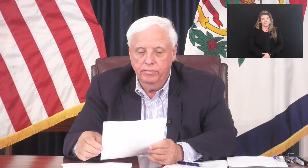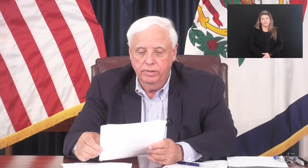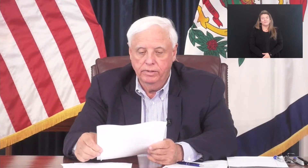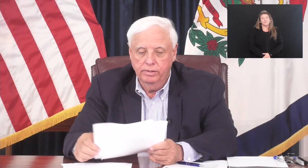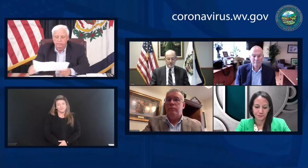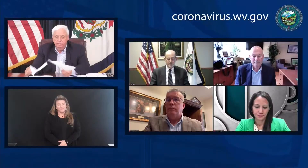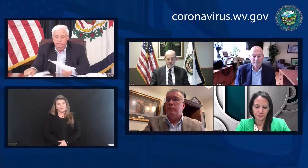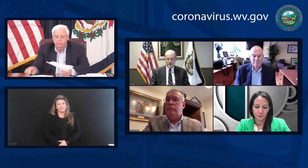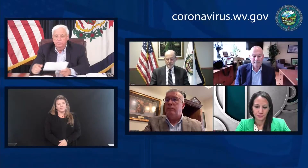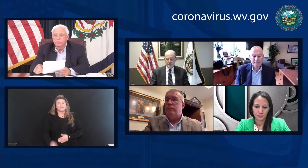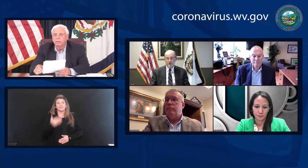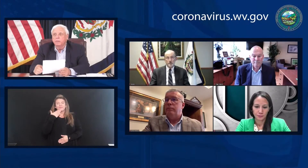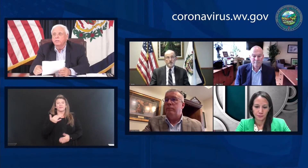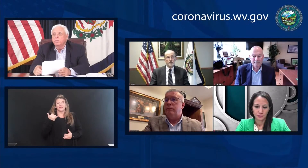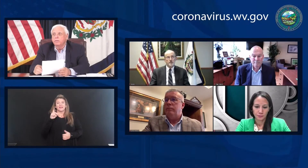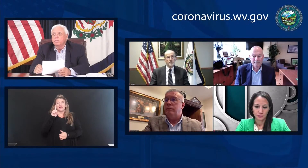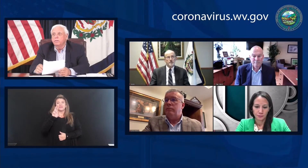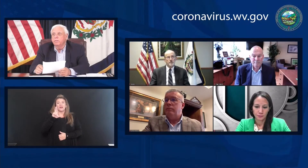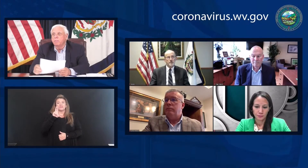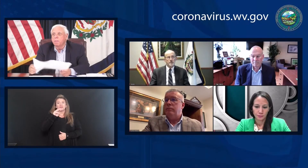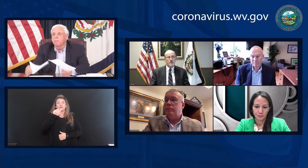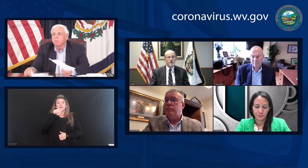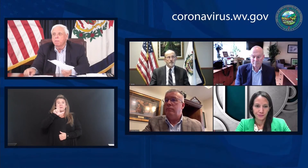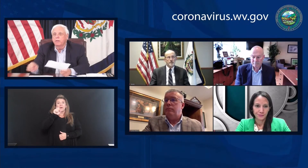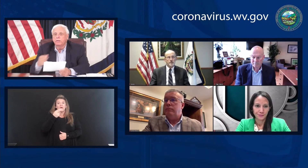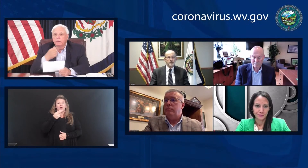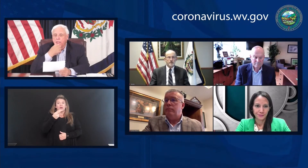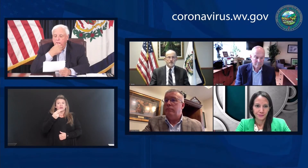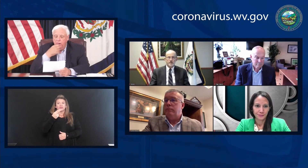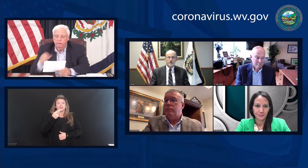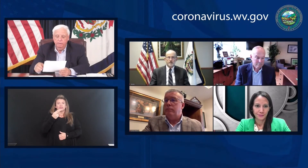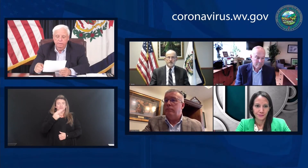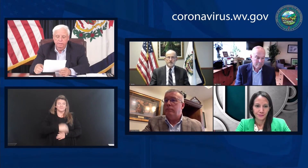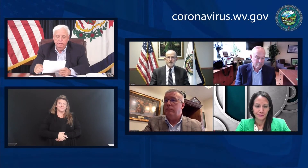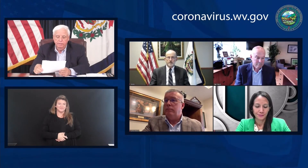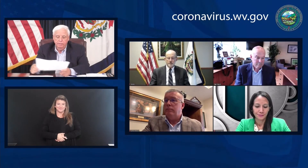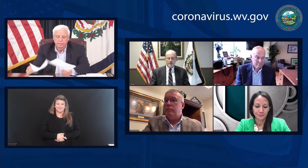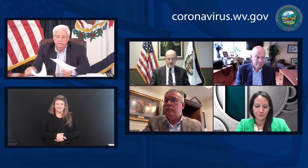Thank you, Governor. Let's now go to Dr. Clay Marsh, our coronavirus czar.